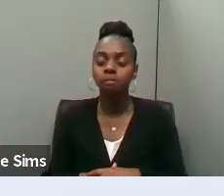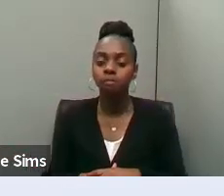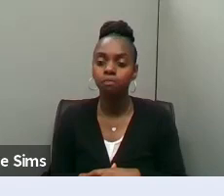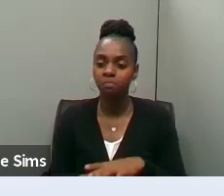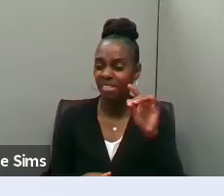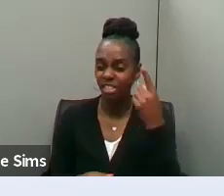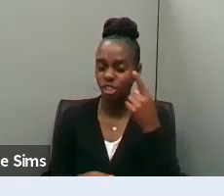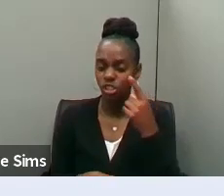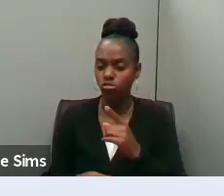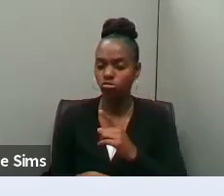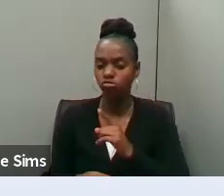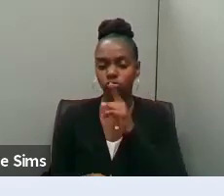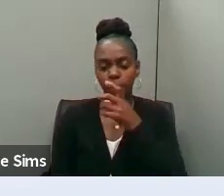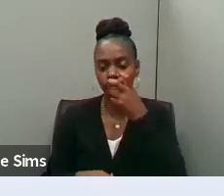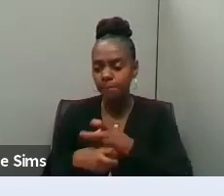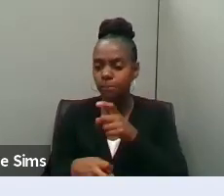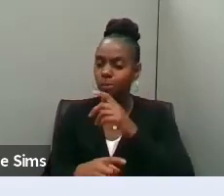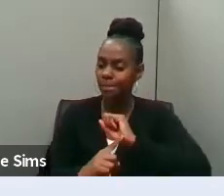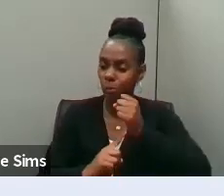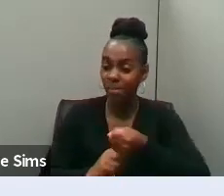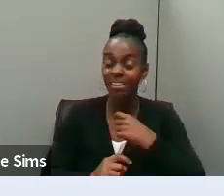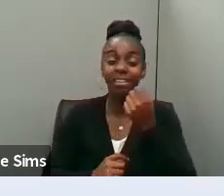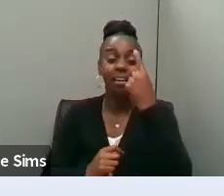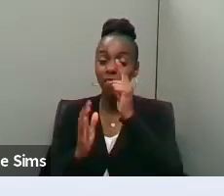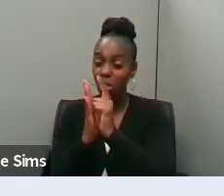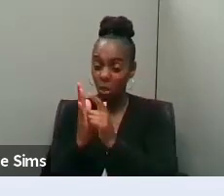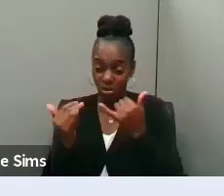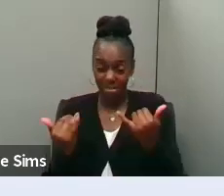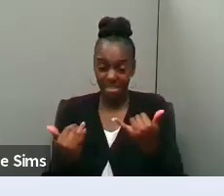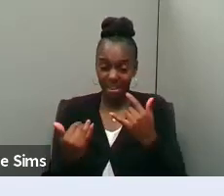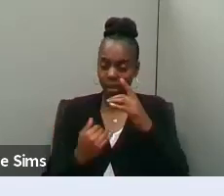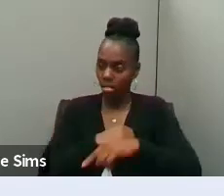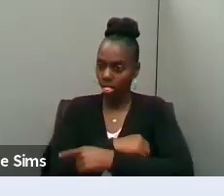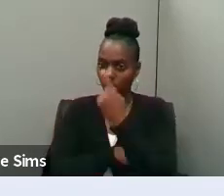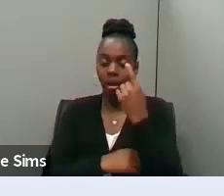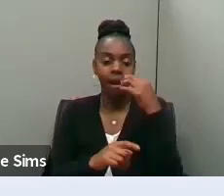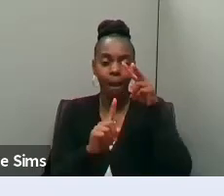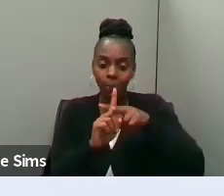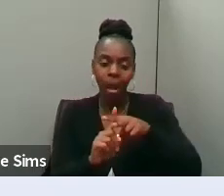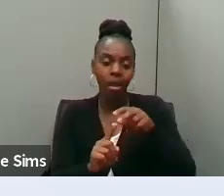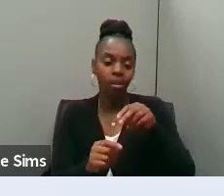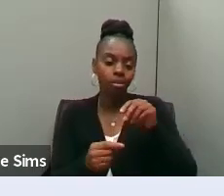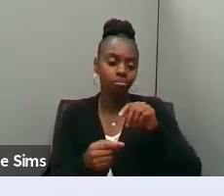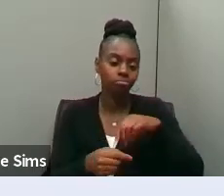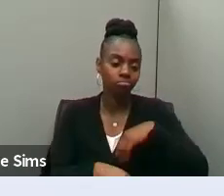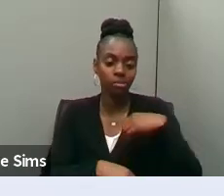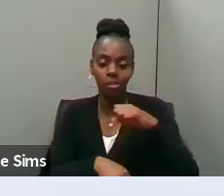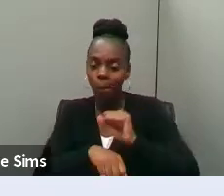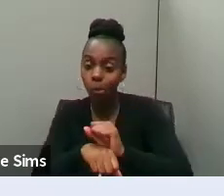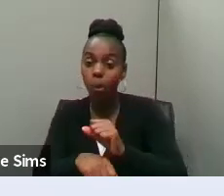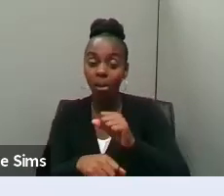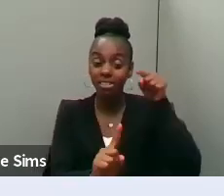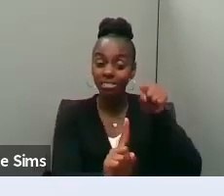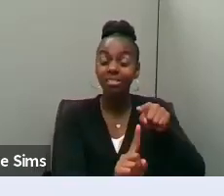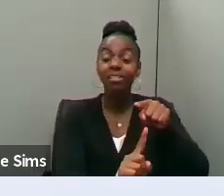It's just a very difficult situation. The laws that we're talking about today only apply to employees or job applicants who have